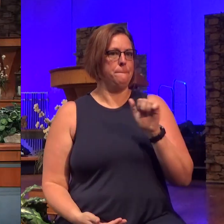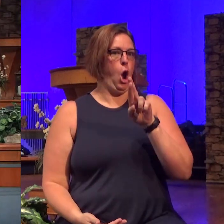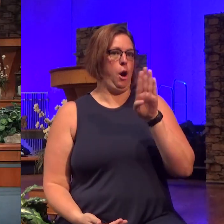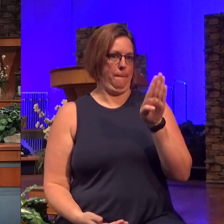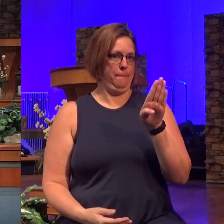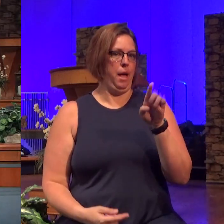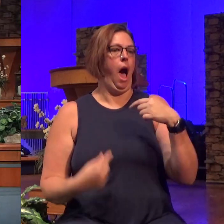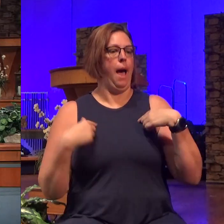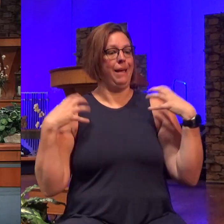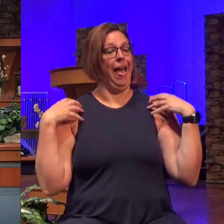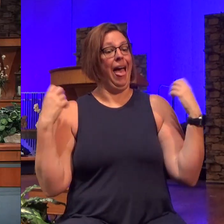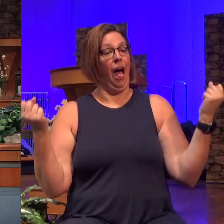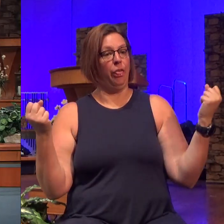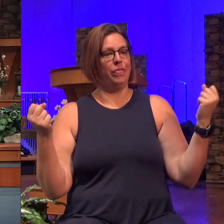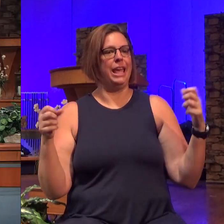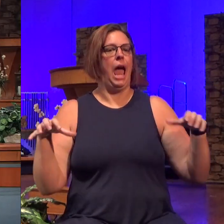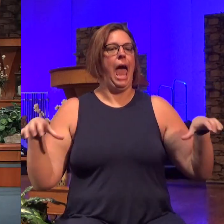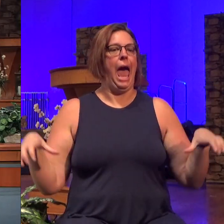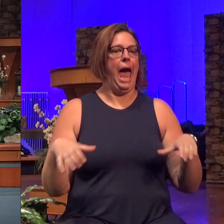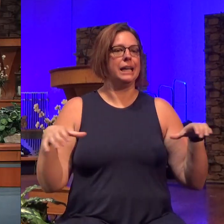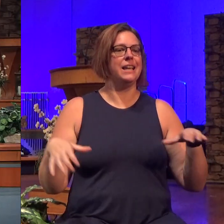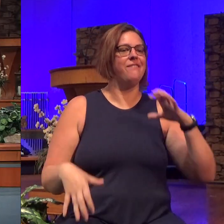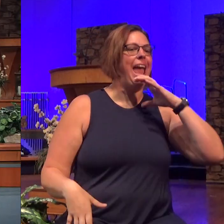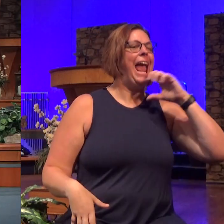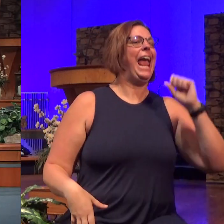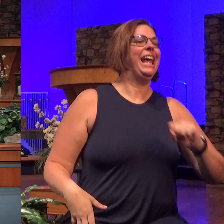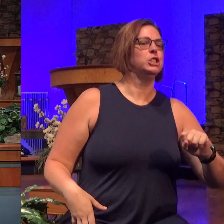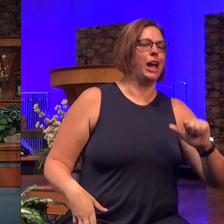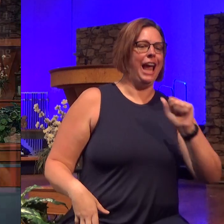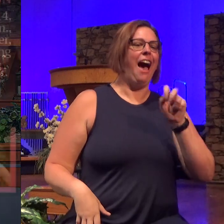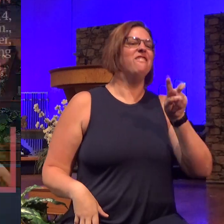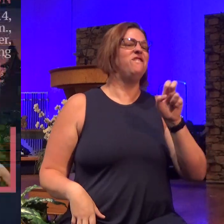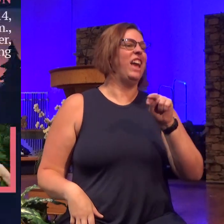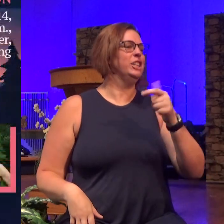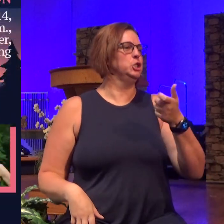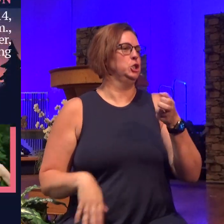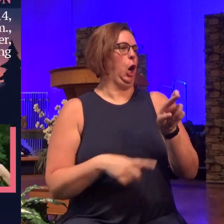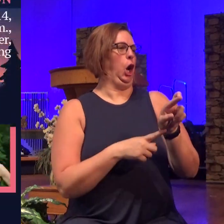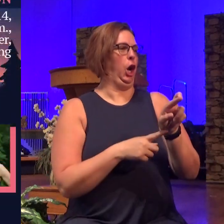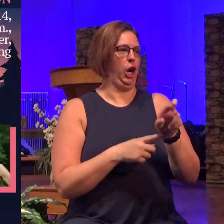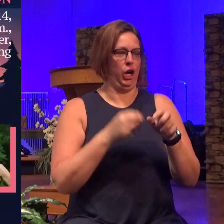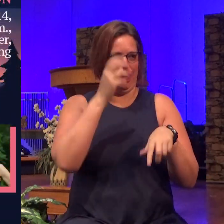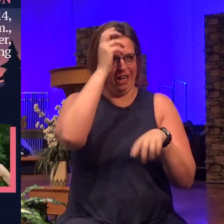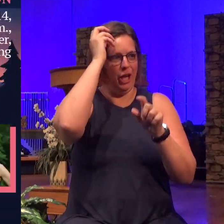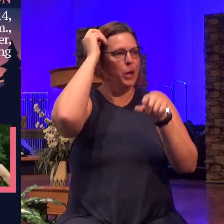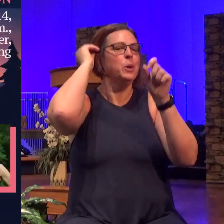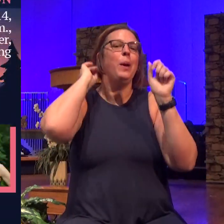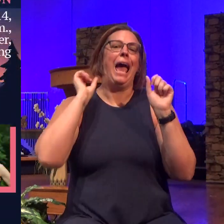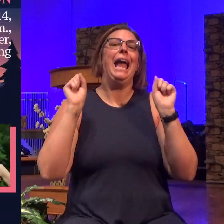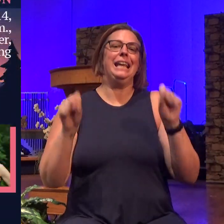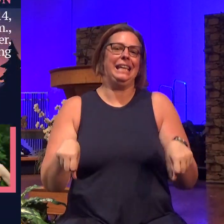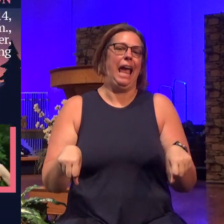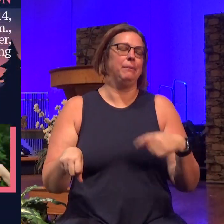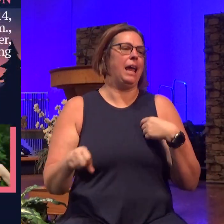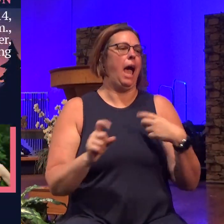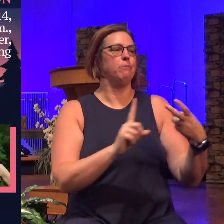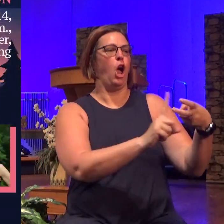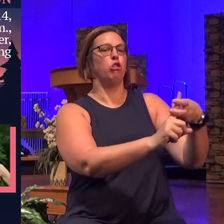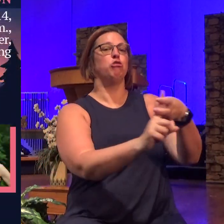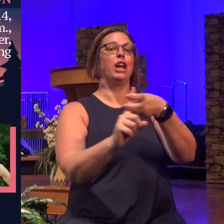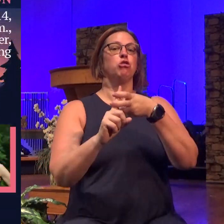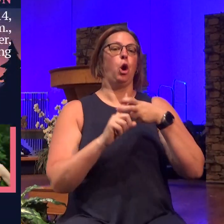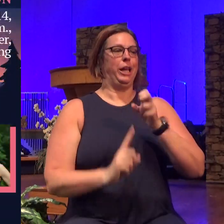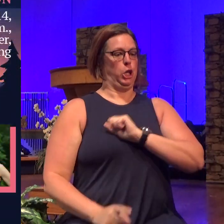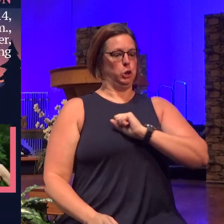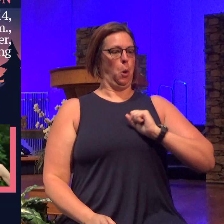healthy, active aging avenger, and you can be one too. So I am recruiting superheroes to